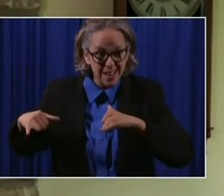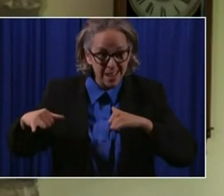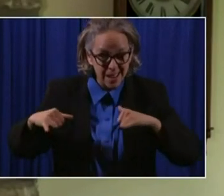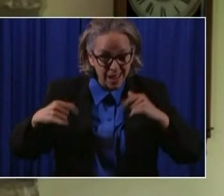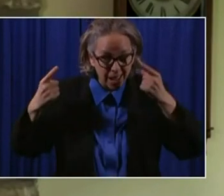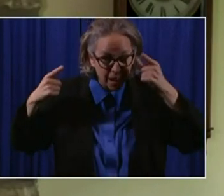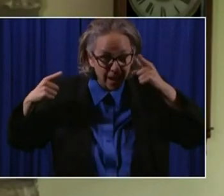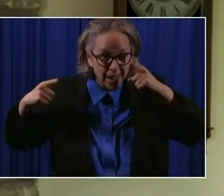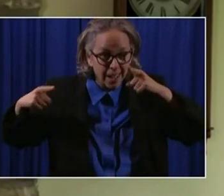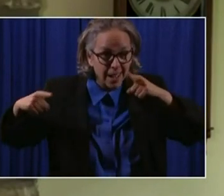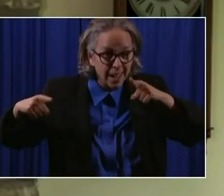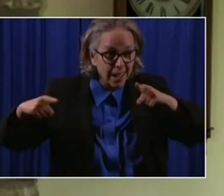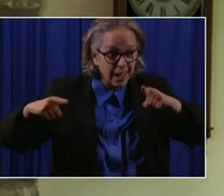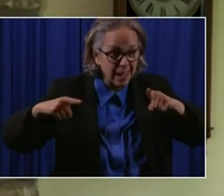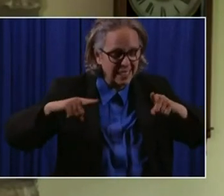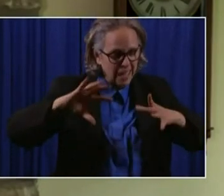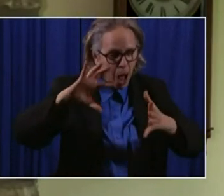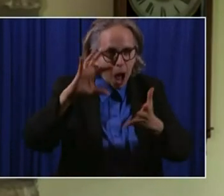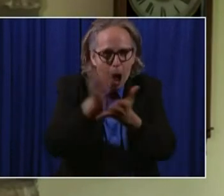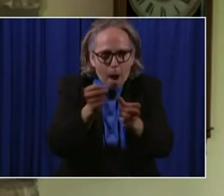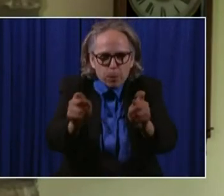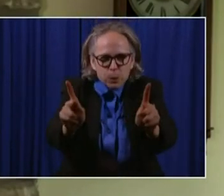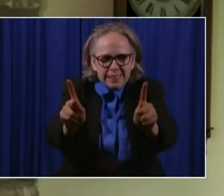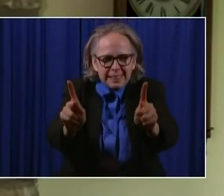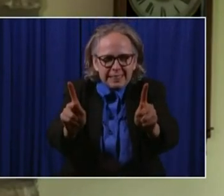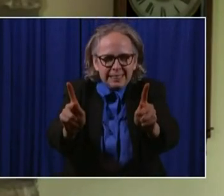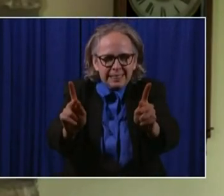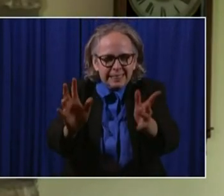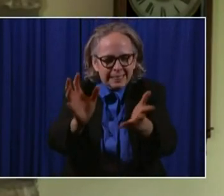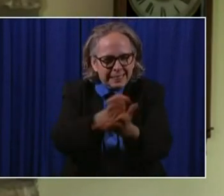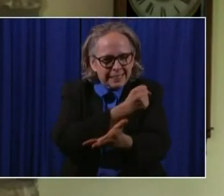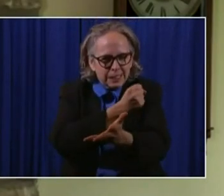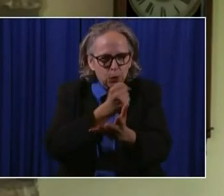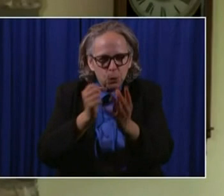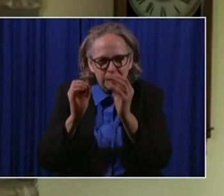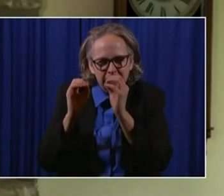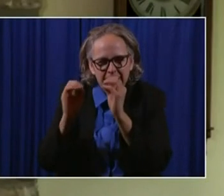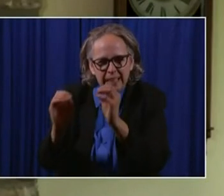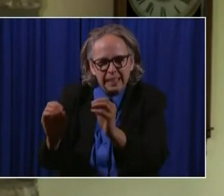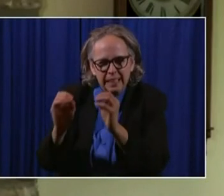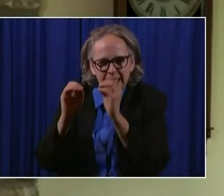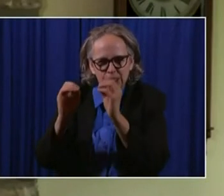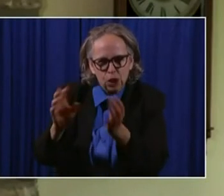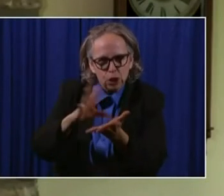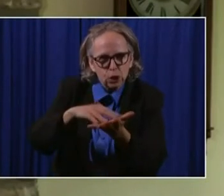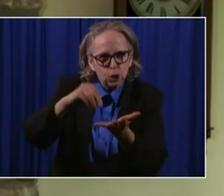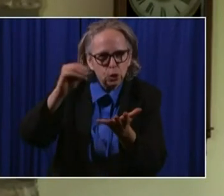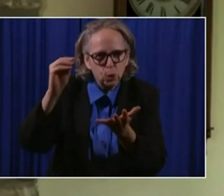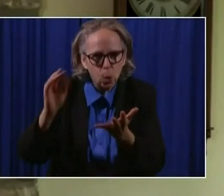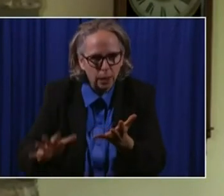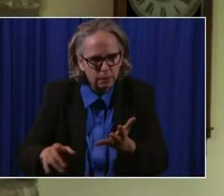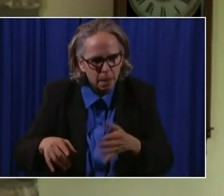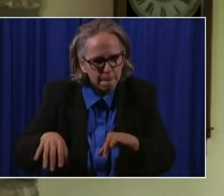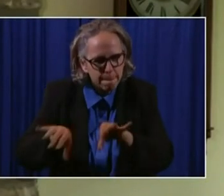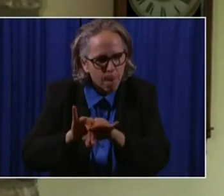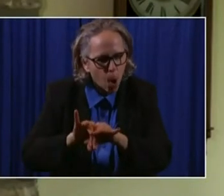this as an opportunity to focus on helping these young people